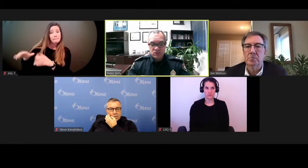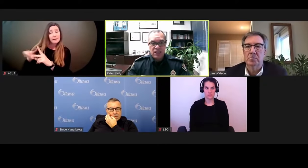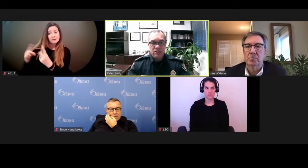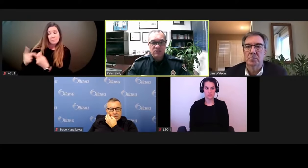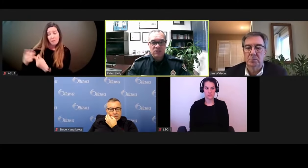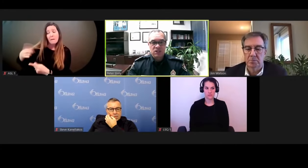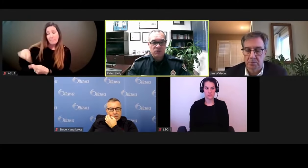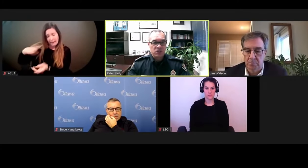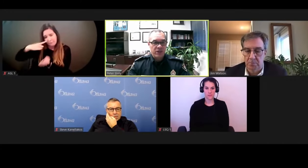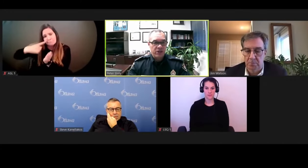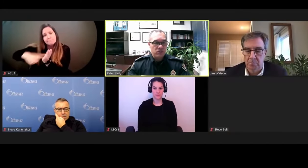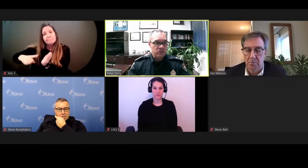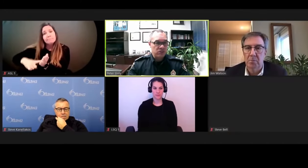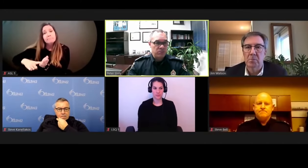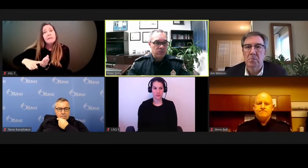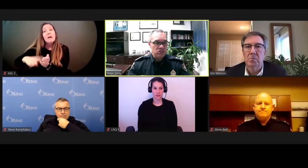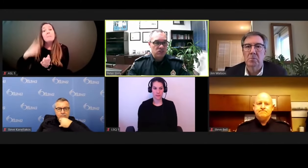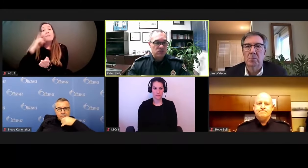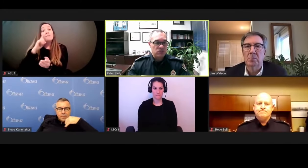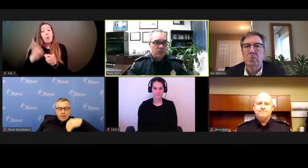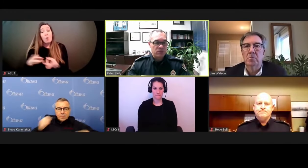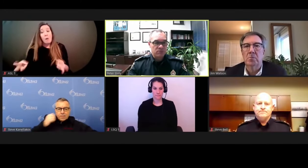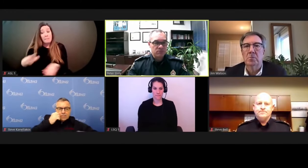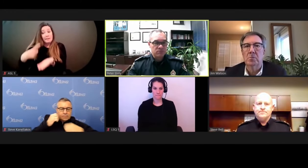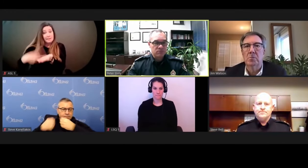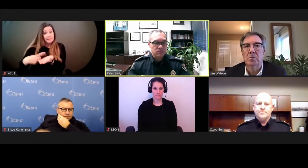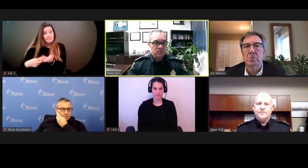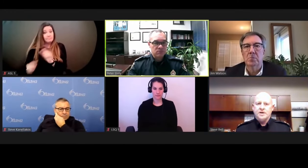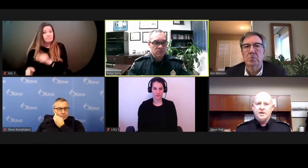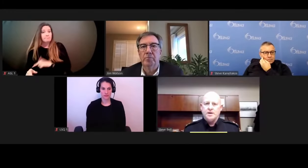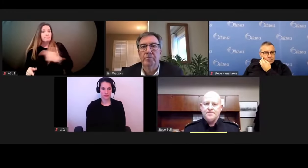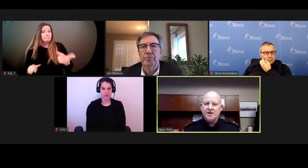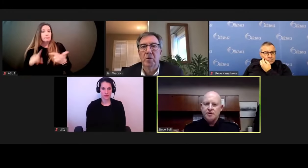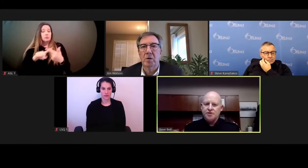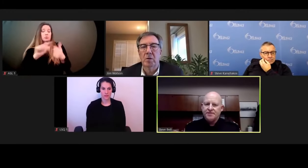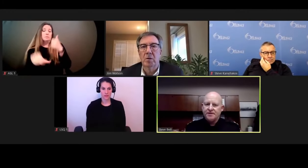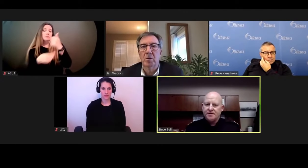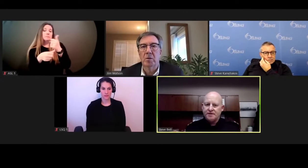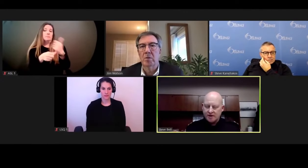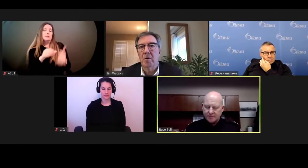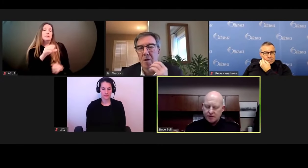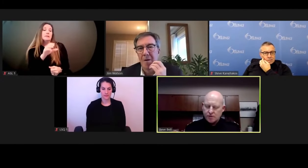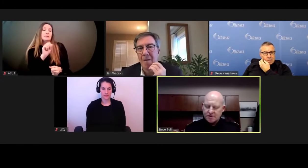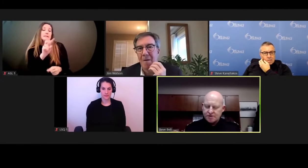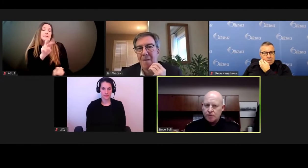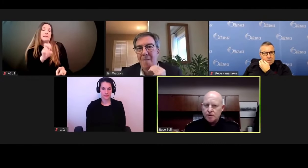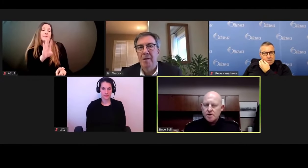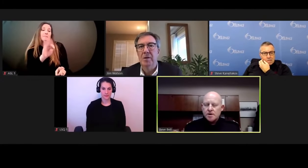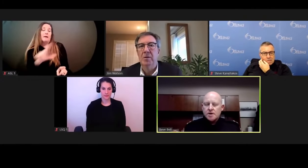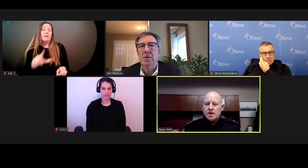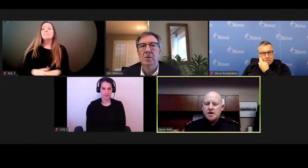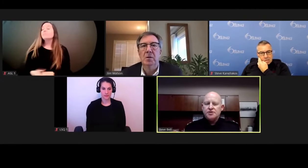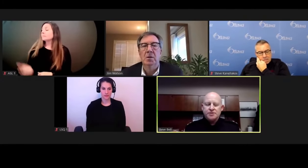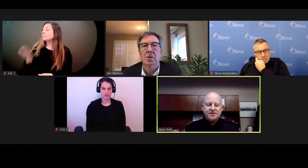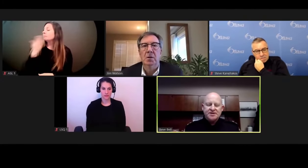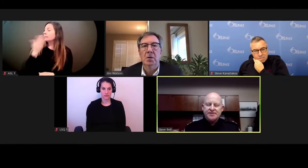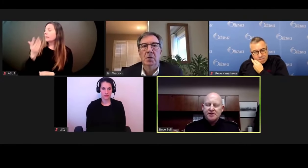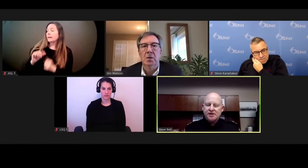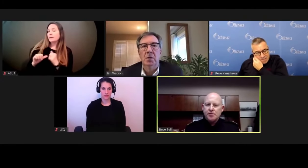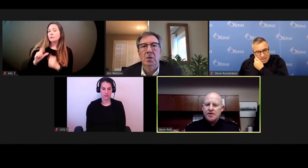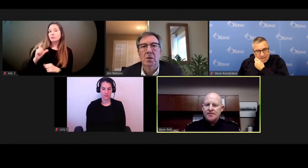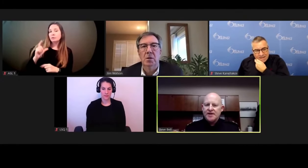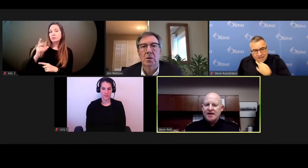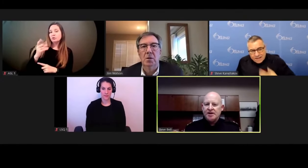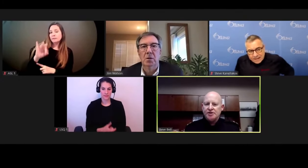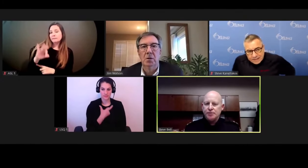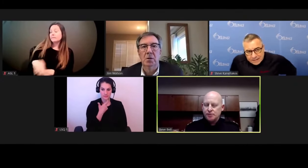weapons case, I will turn that over to Deputy Chief Steve. Thank you, Chief, and thank you for your question, Laura. So specifically